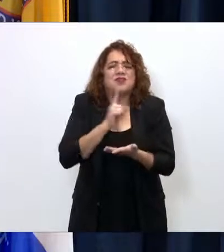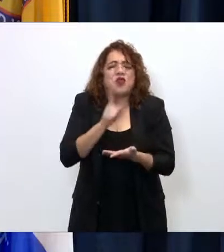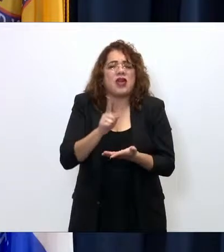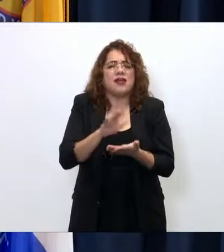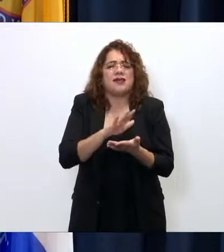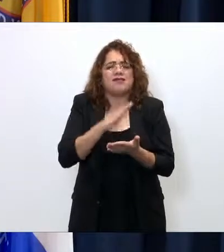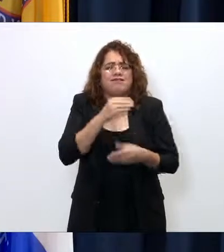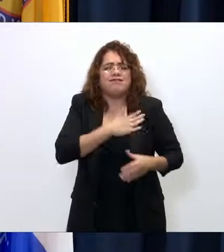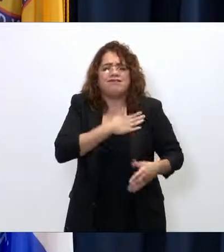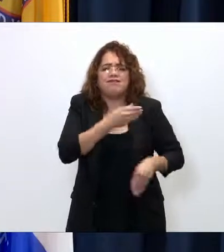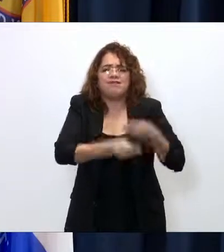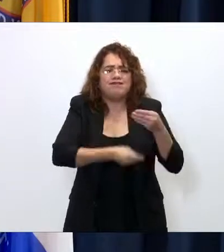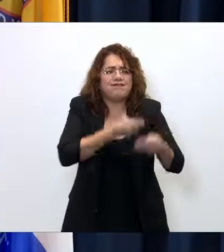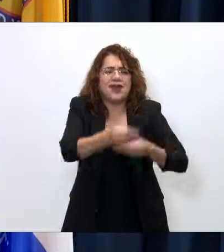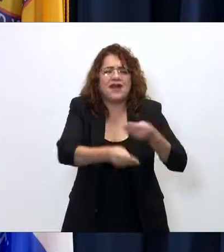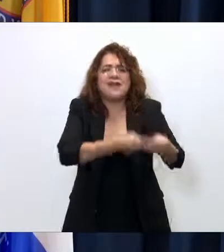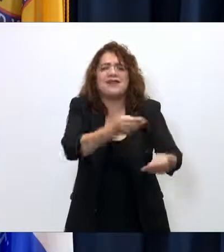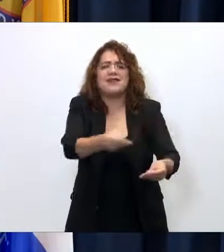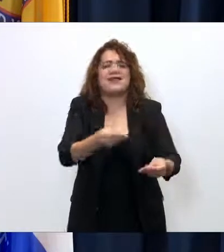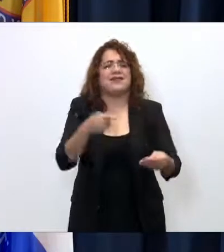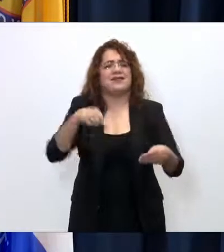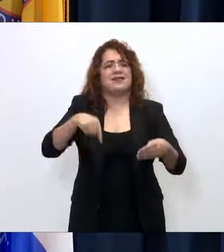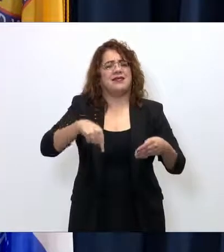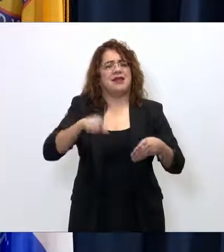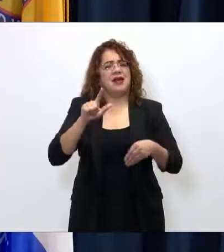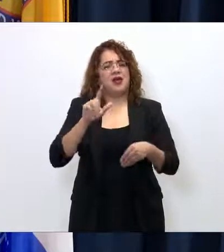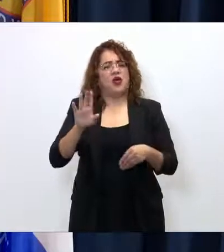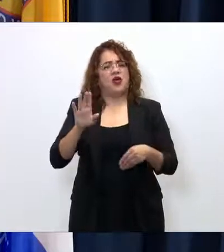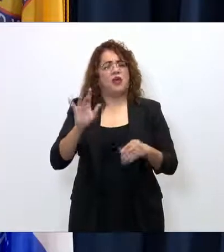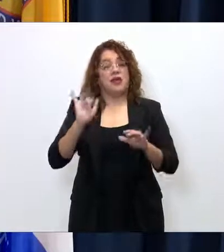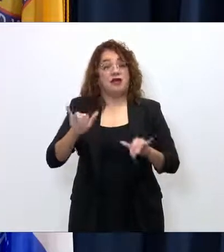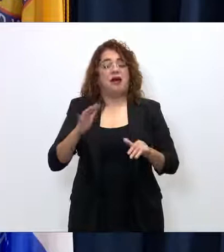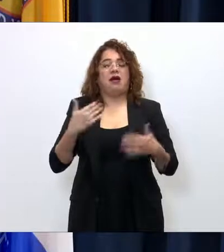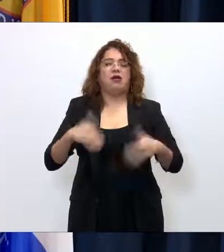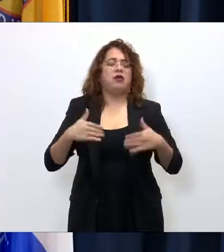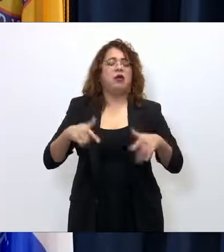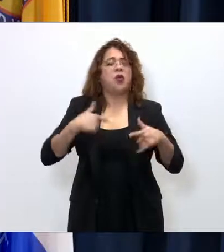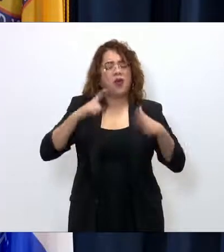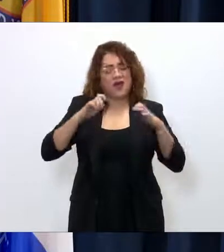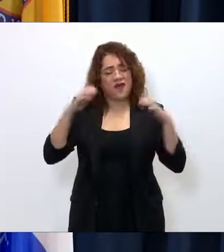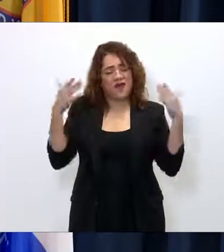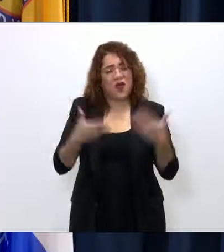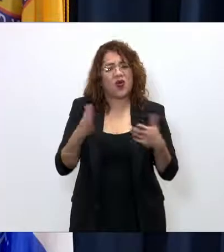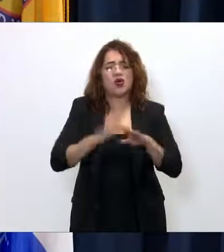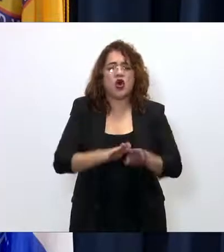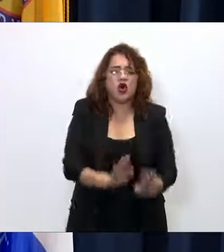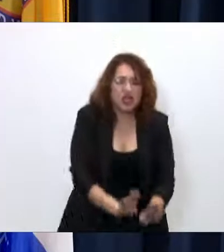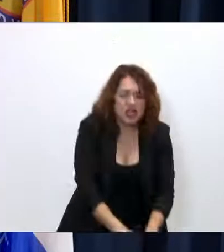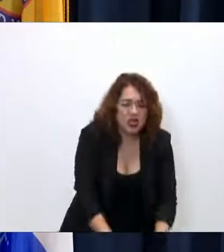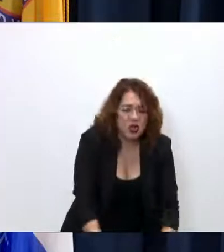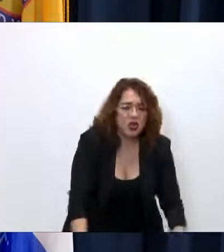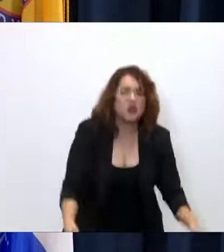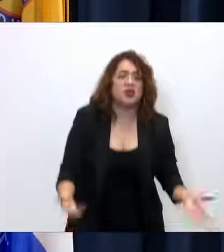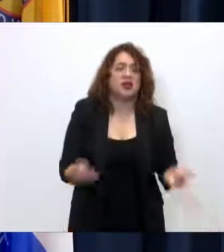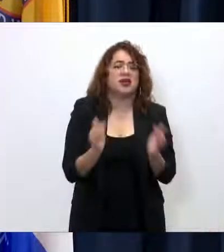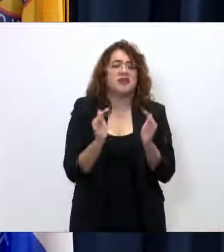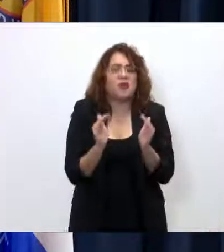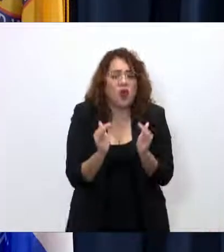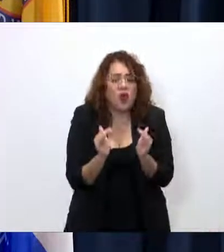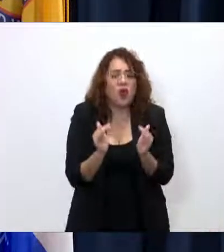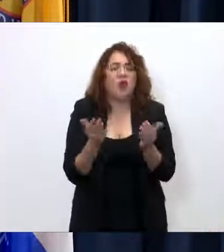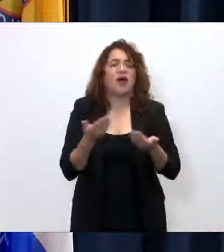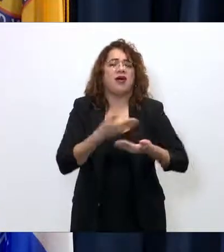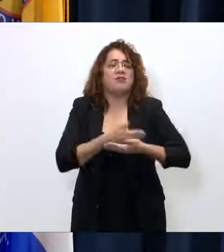on this challenge in a way that centers the children, that focuses on